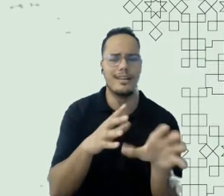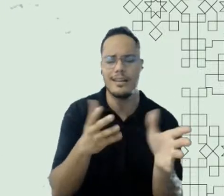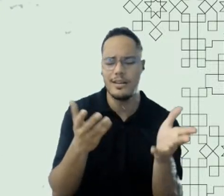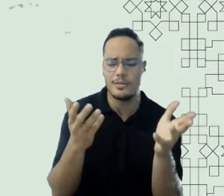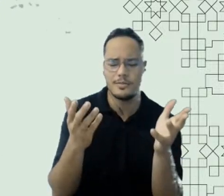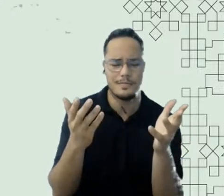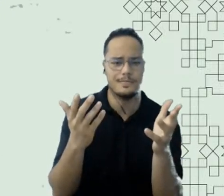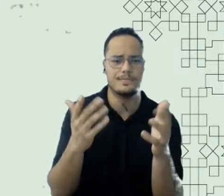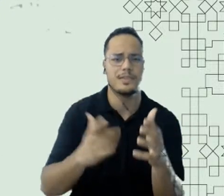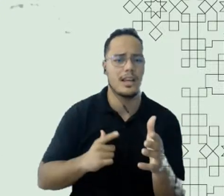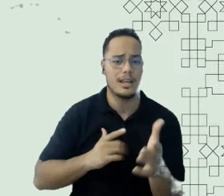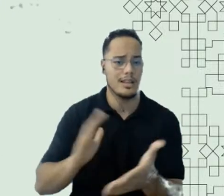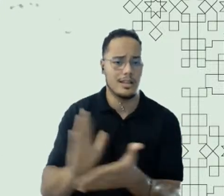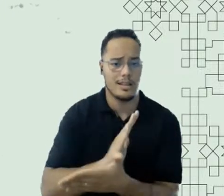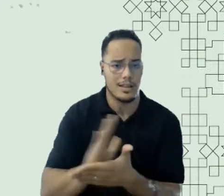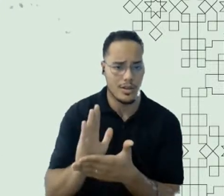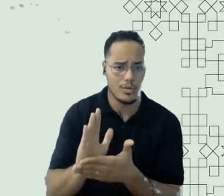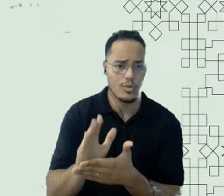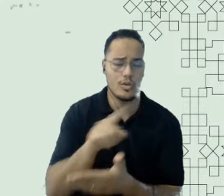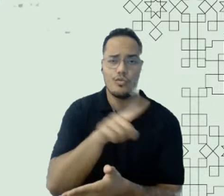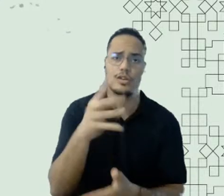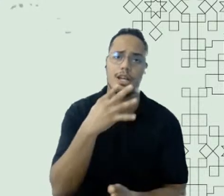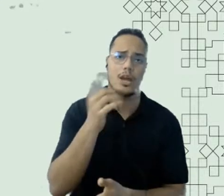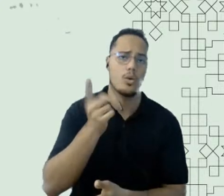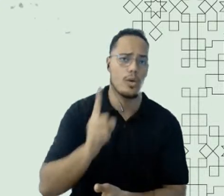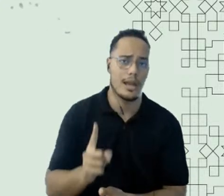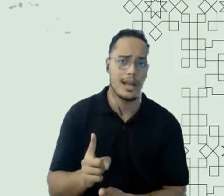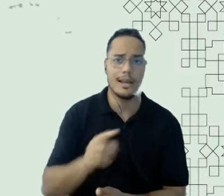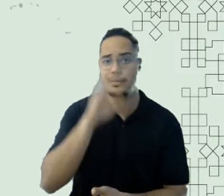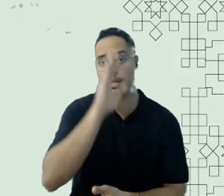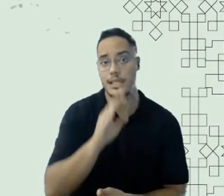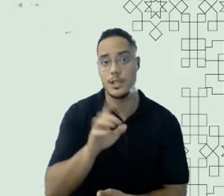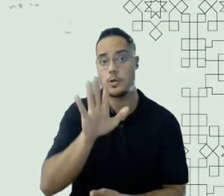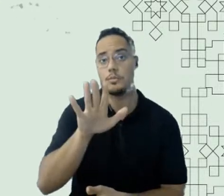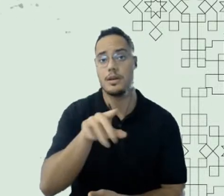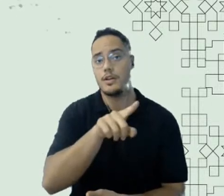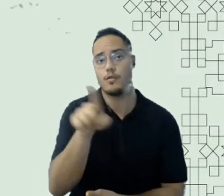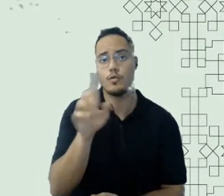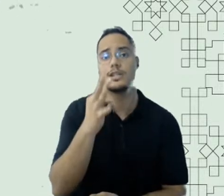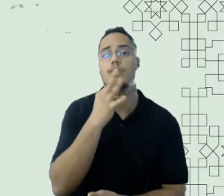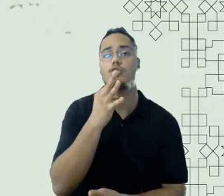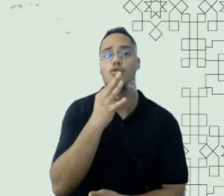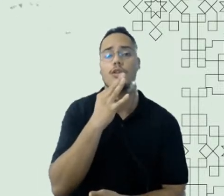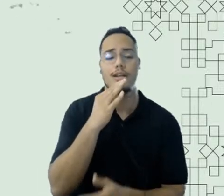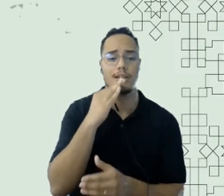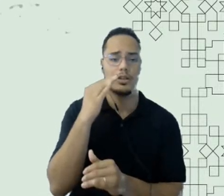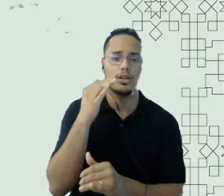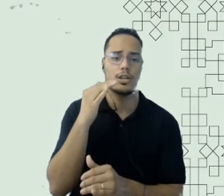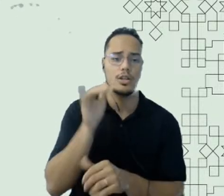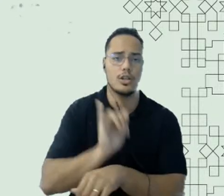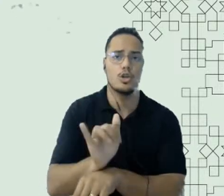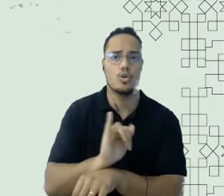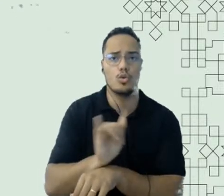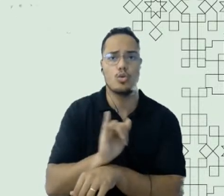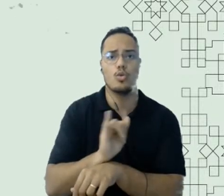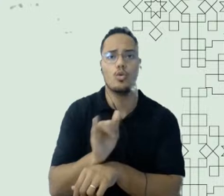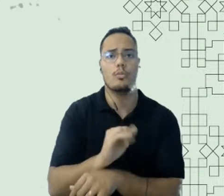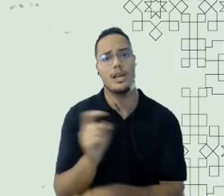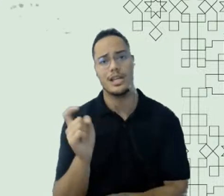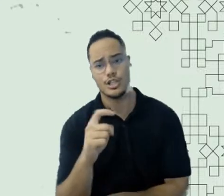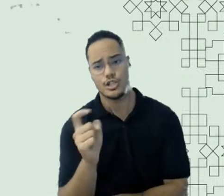YouTube for sure, TikTok, maybe not Vimeo and Dailymotion, I don't know. We do. We know all of them.